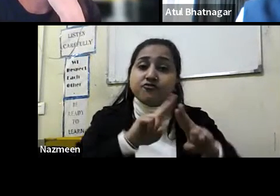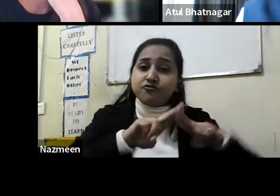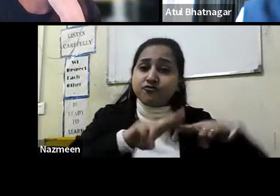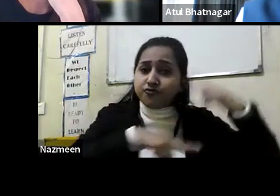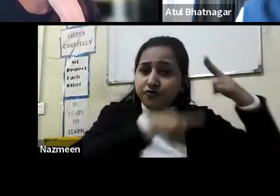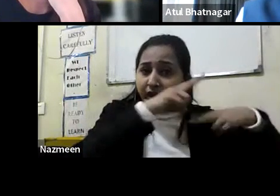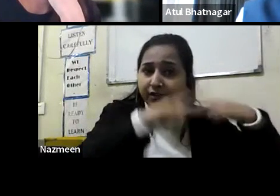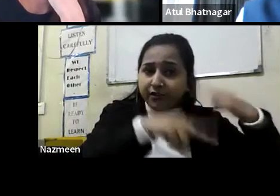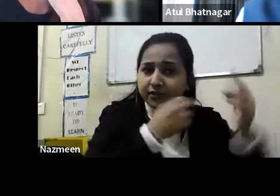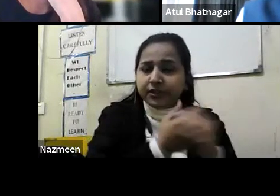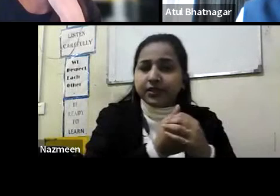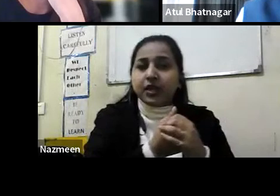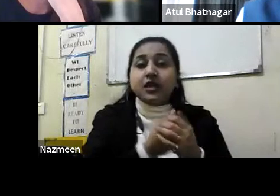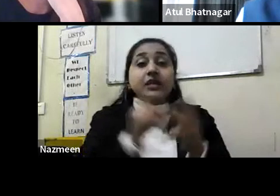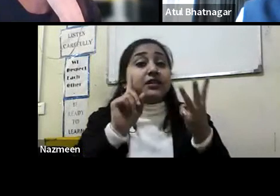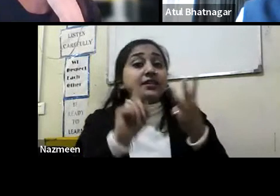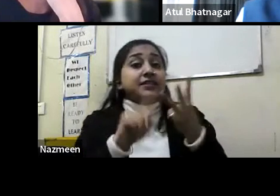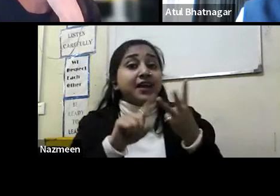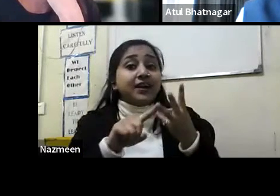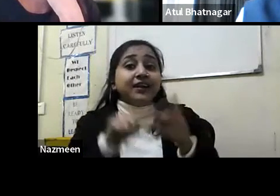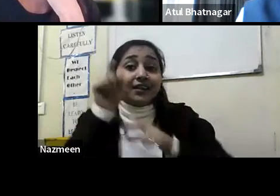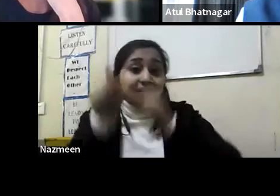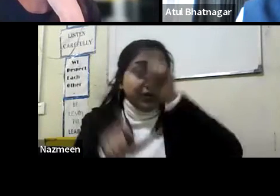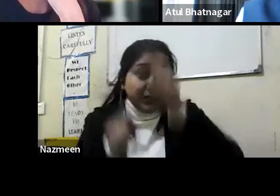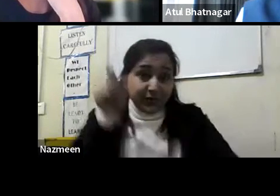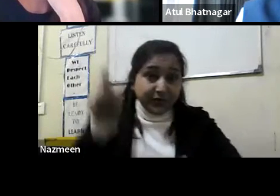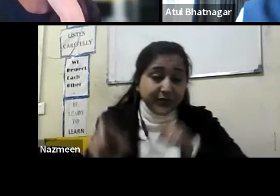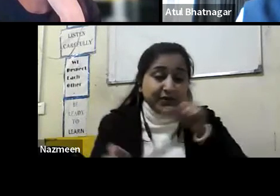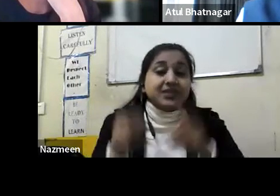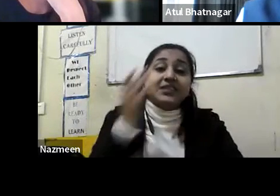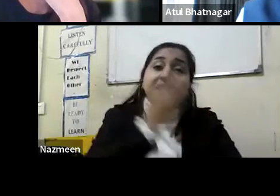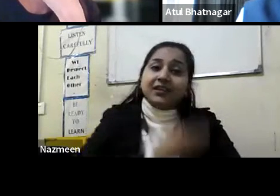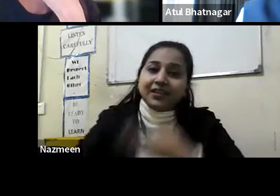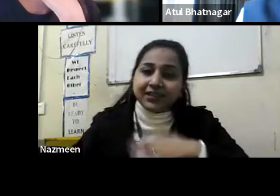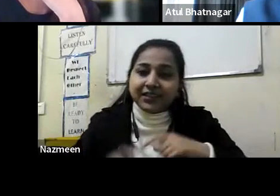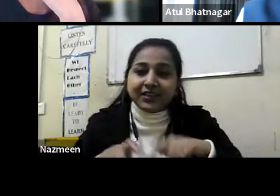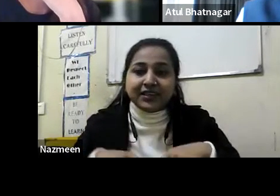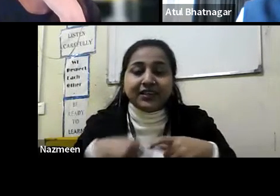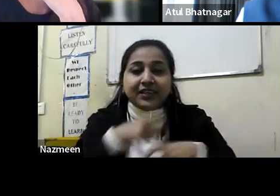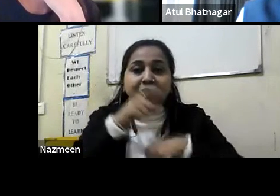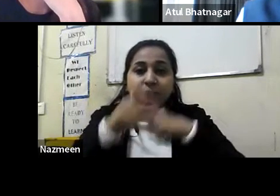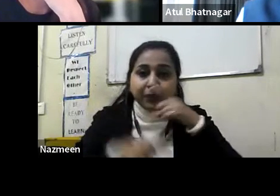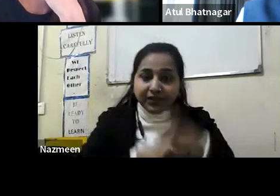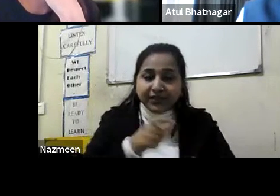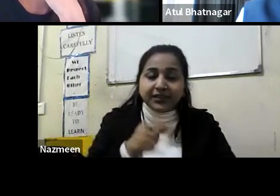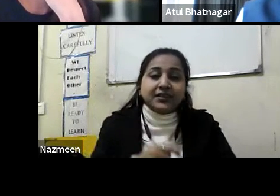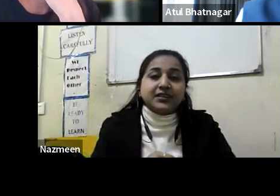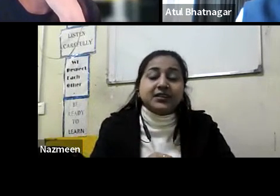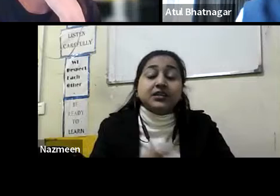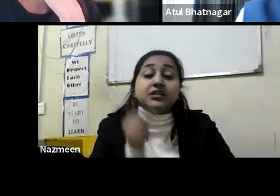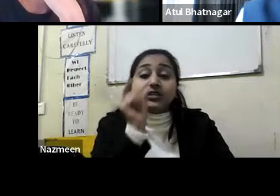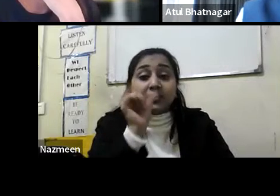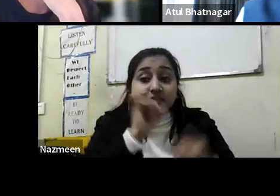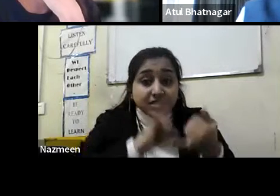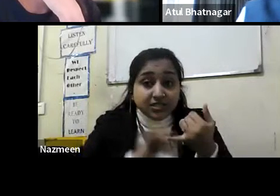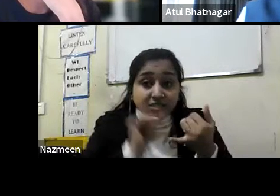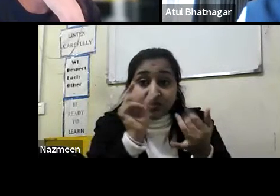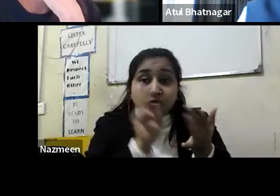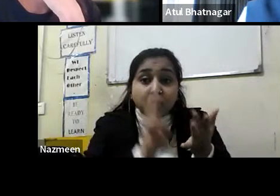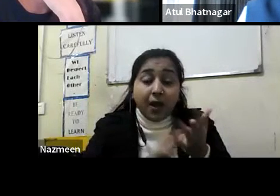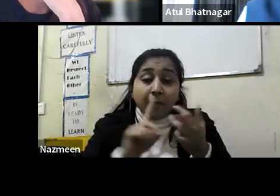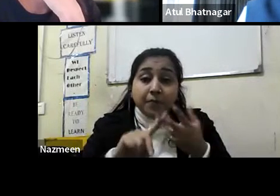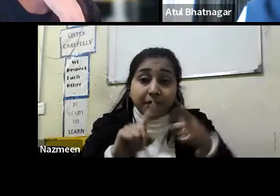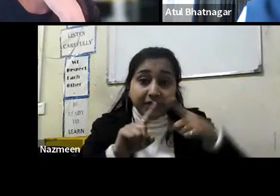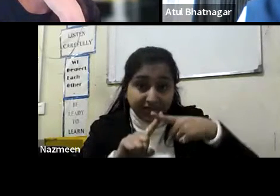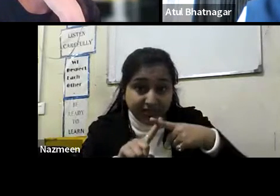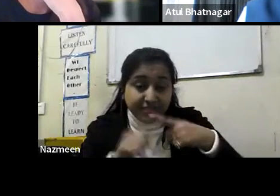part is, of course, for human beings, jahan Sarthak comes in and, so Sumit Kumar ji hame join kar rahe hain 1 January